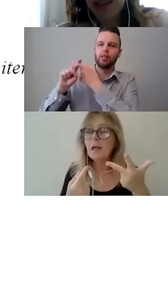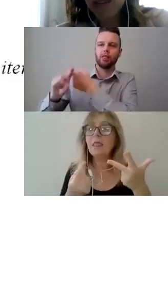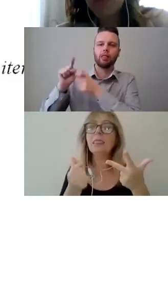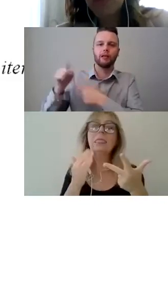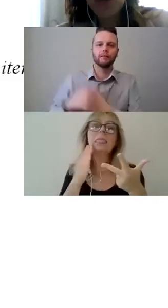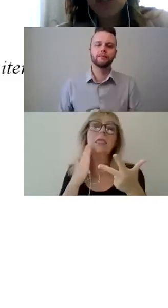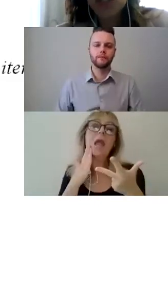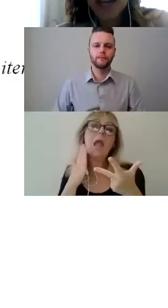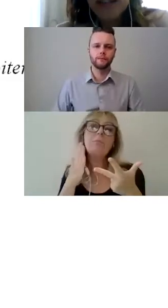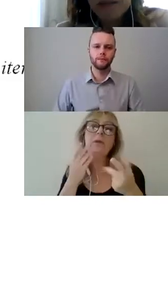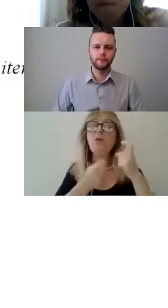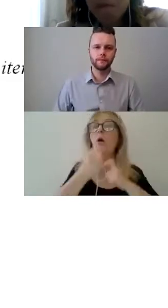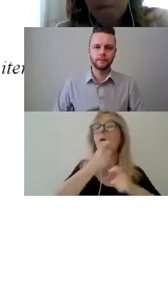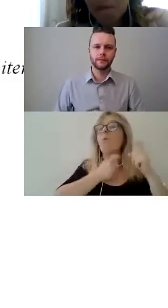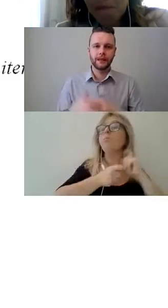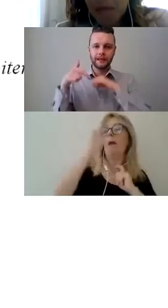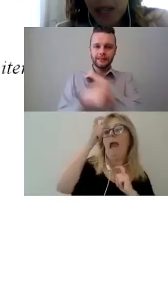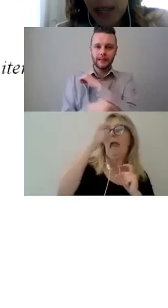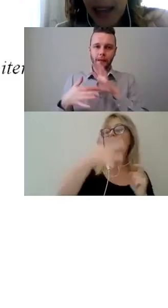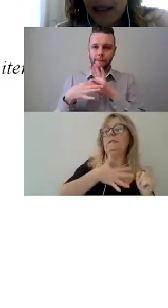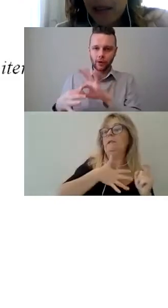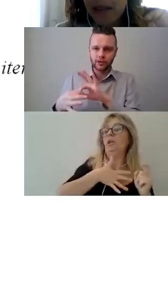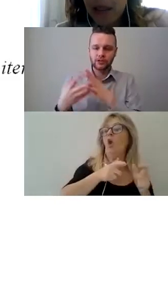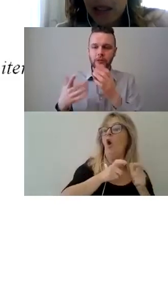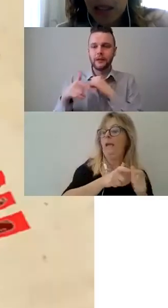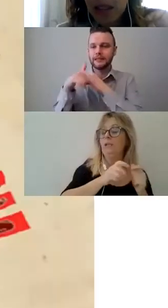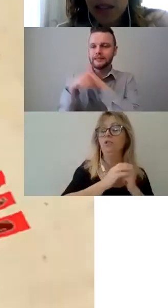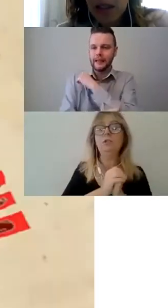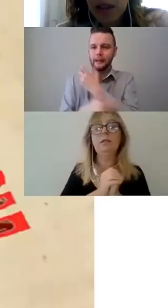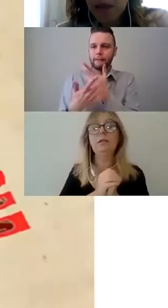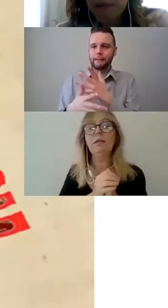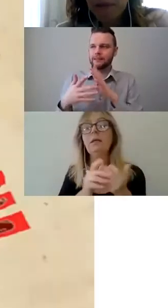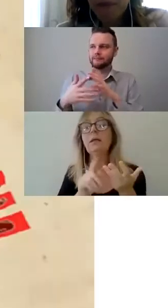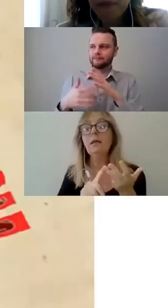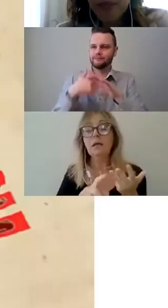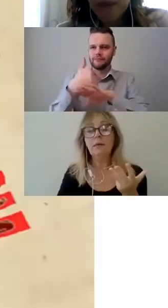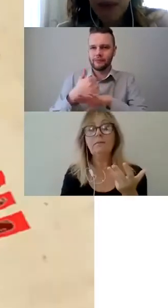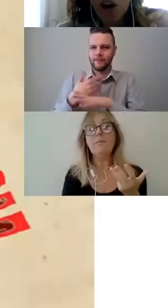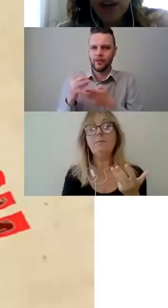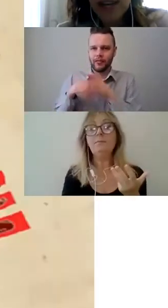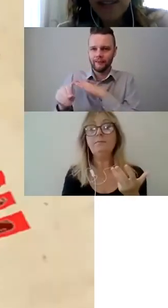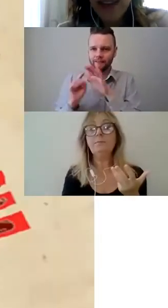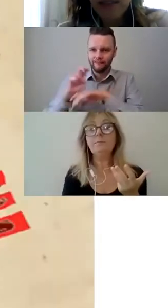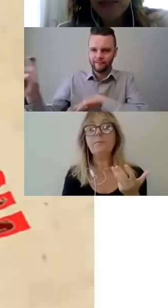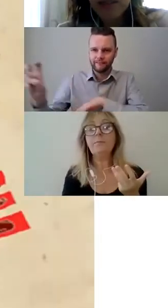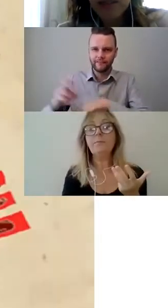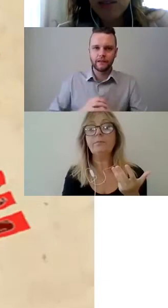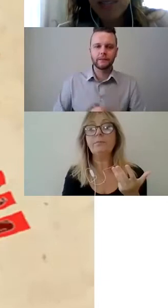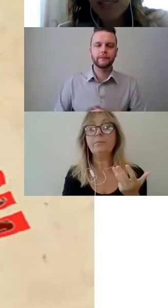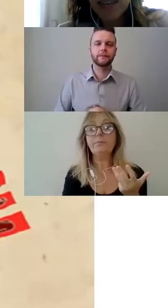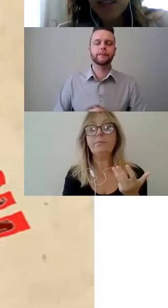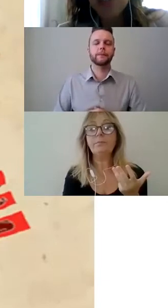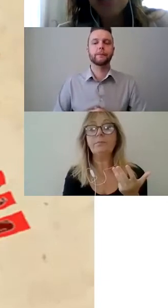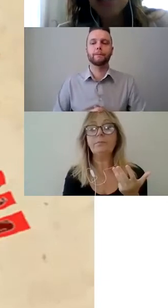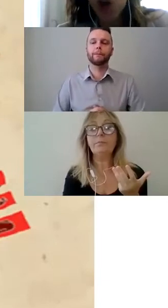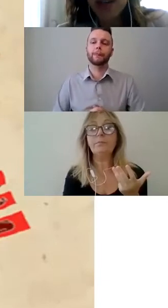debt bondage, a debt was undertaken in order to leave for these girls. All